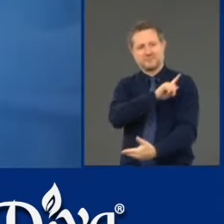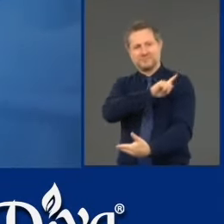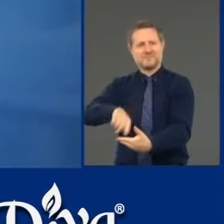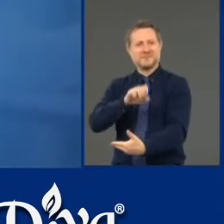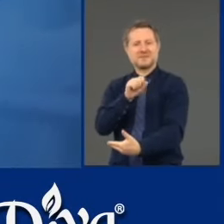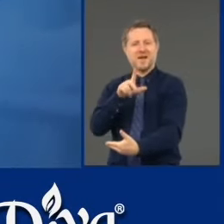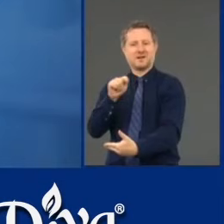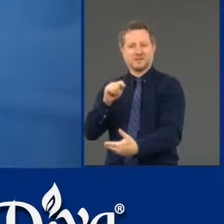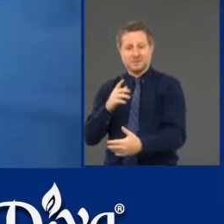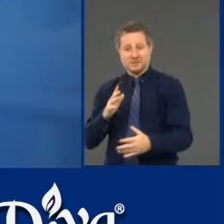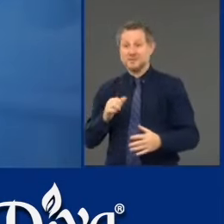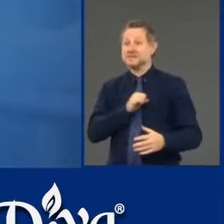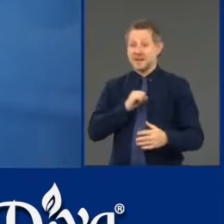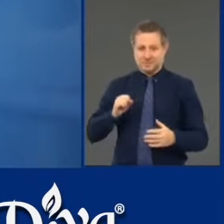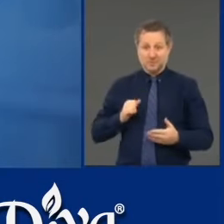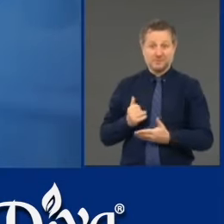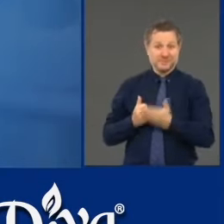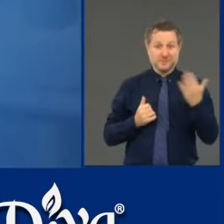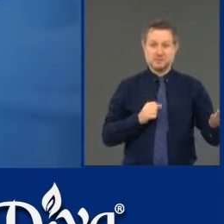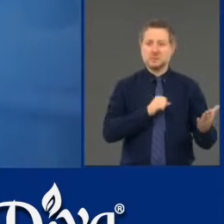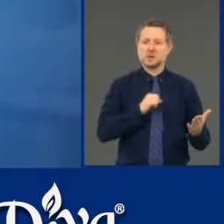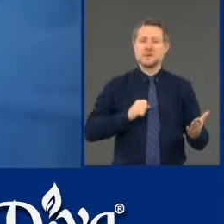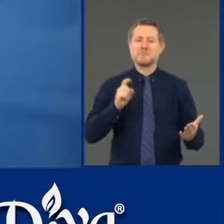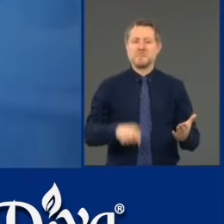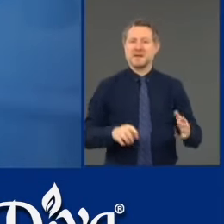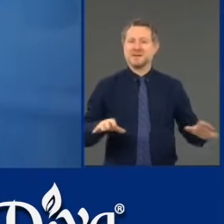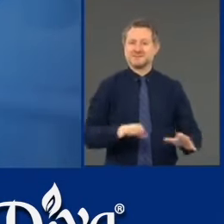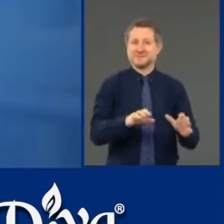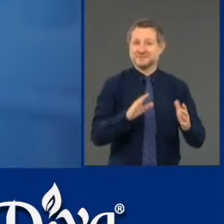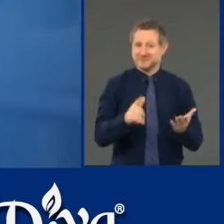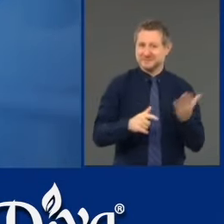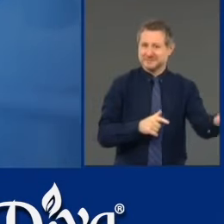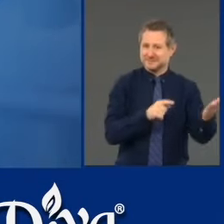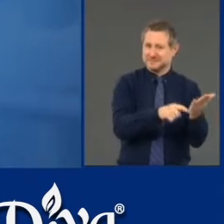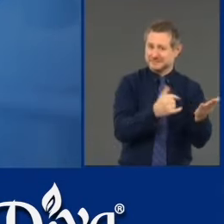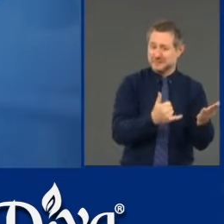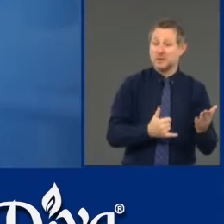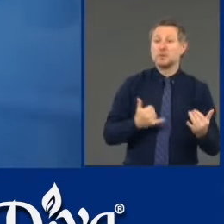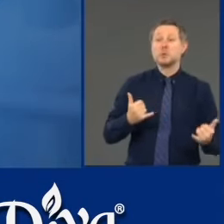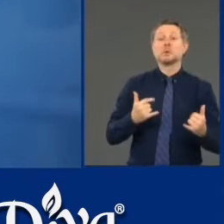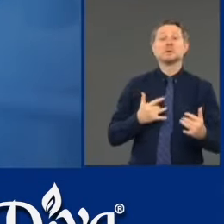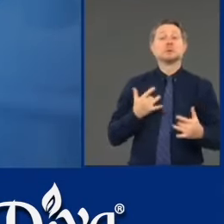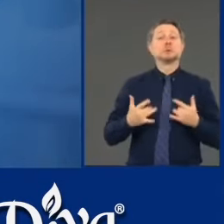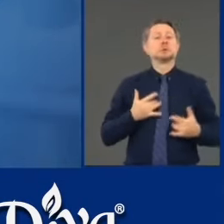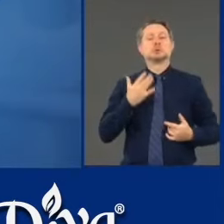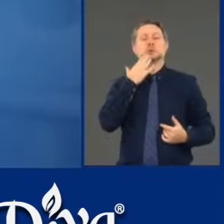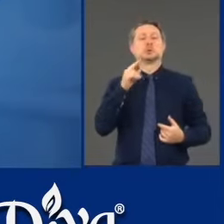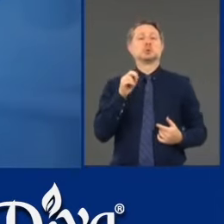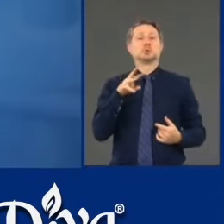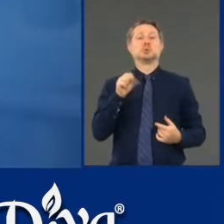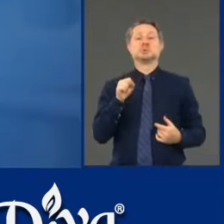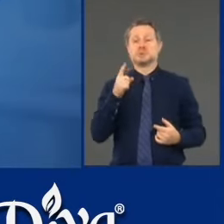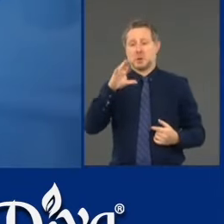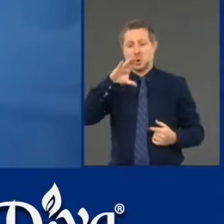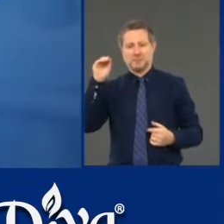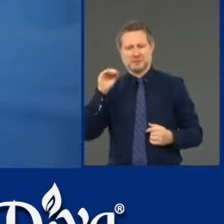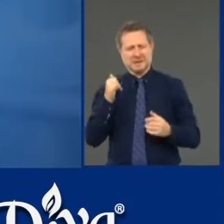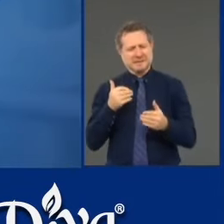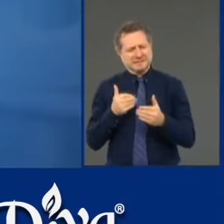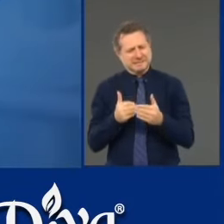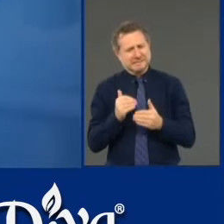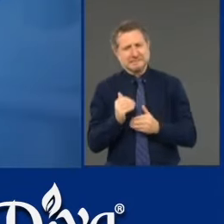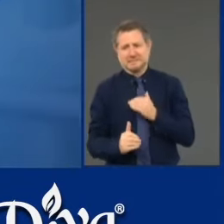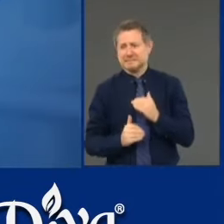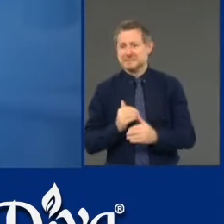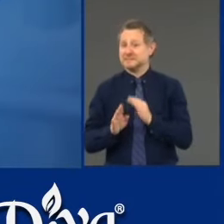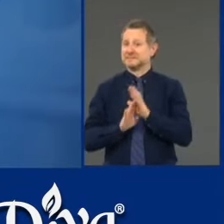Also, there was very exciting news about a company that might be close to developing a vaccine, and the federal government is